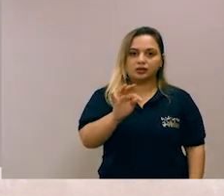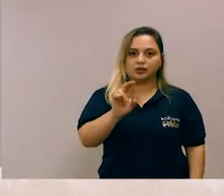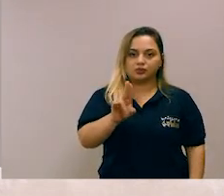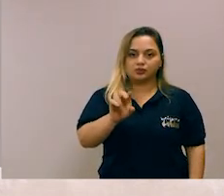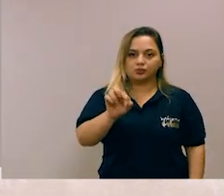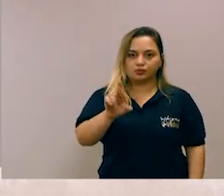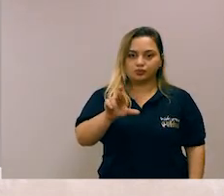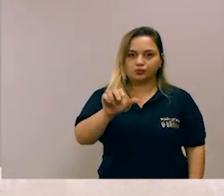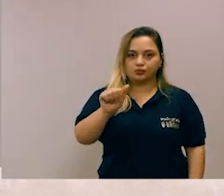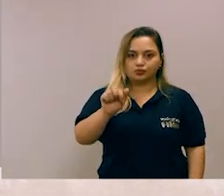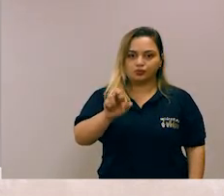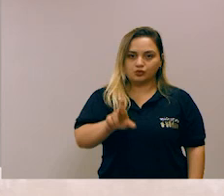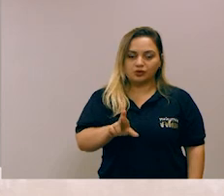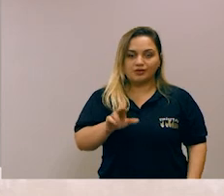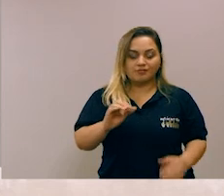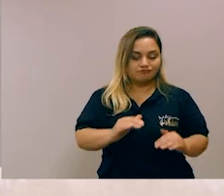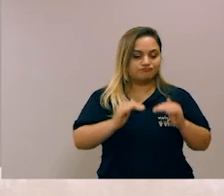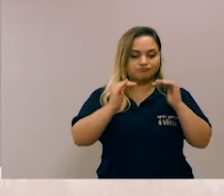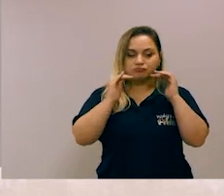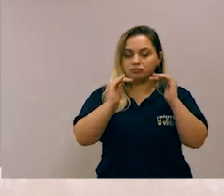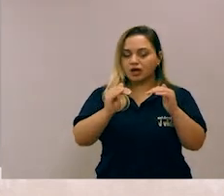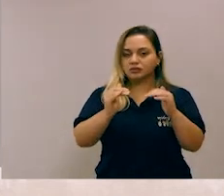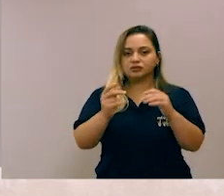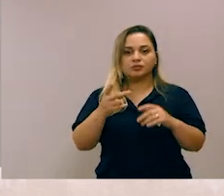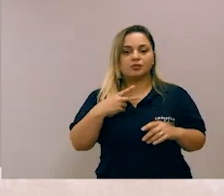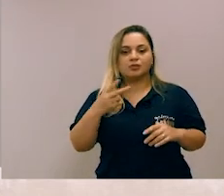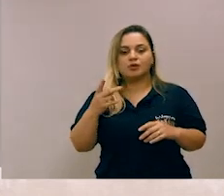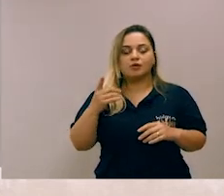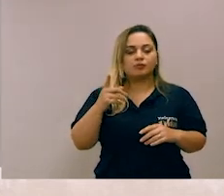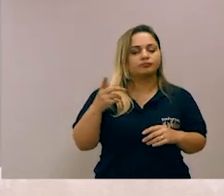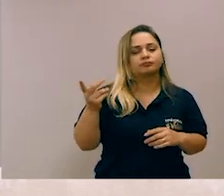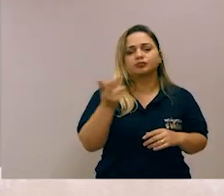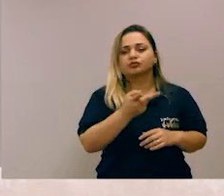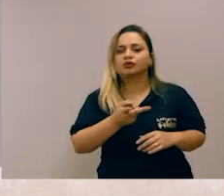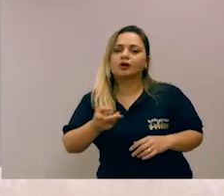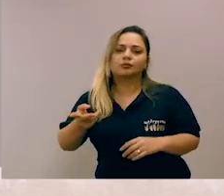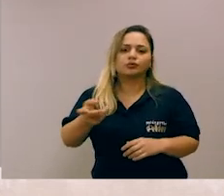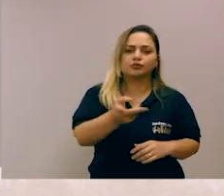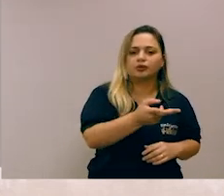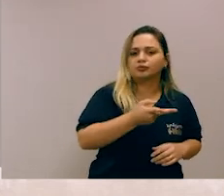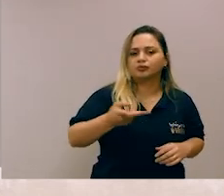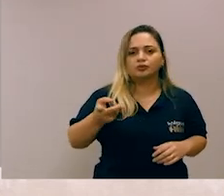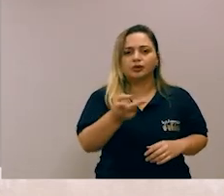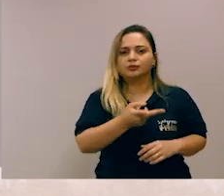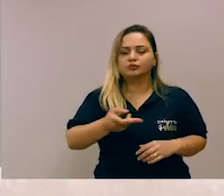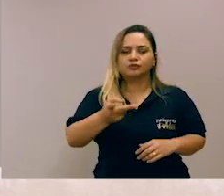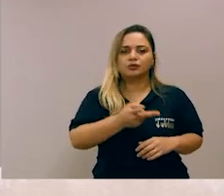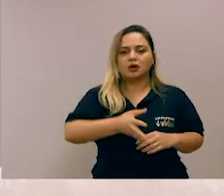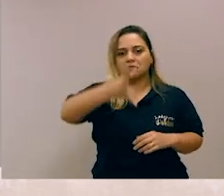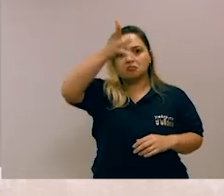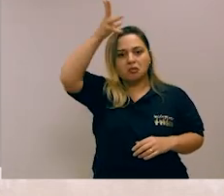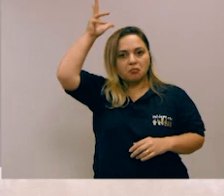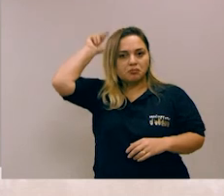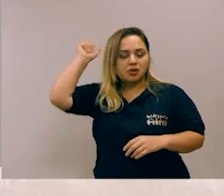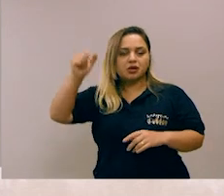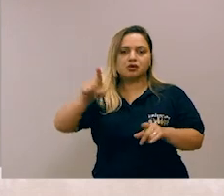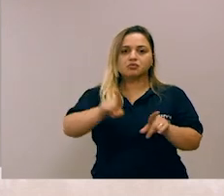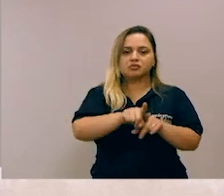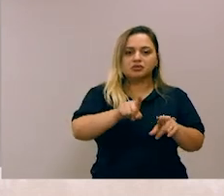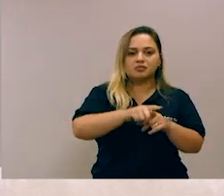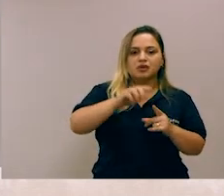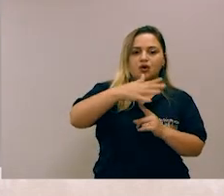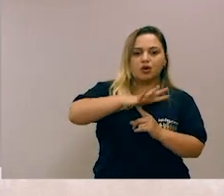everywhere, be it with airplanes, aircraft, on foot. And so the area that you saw on the previous